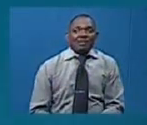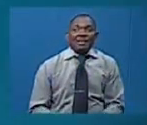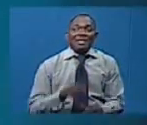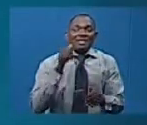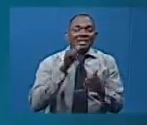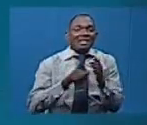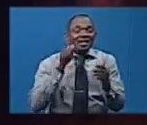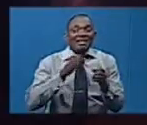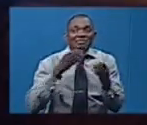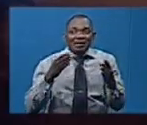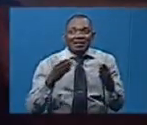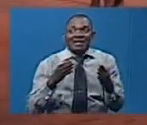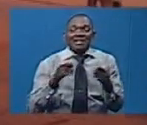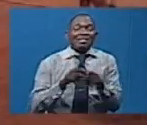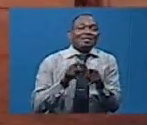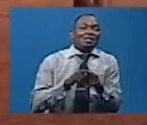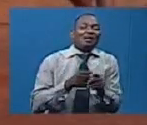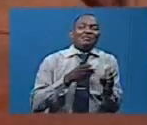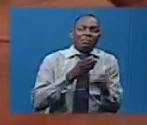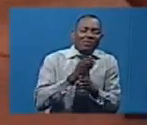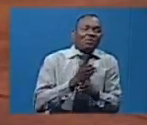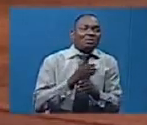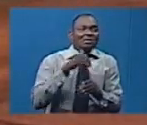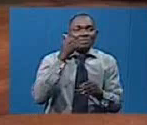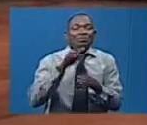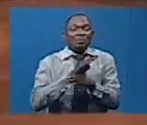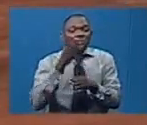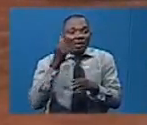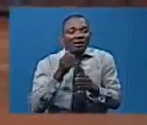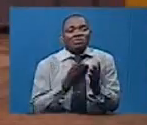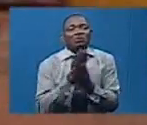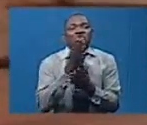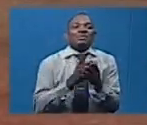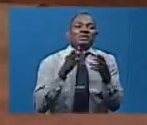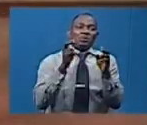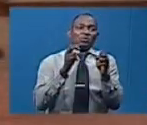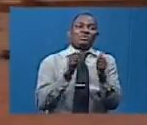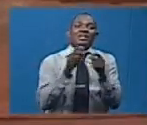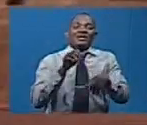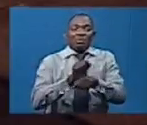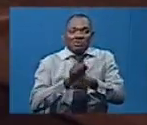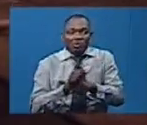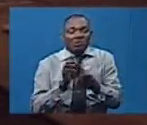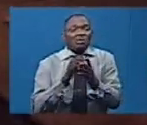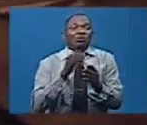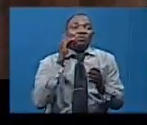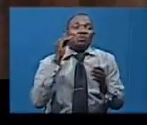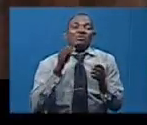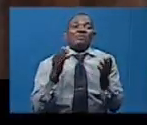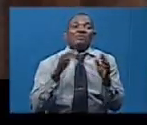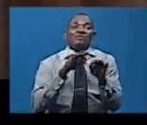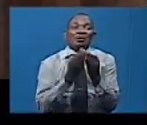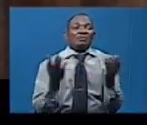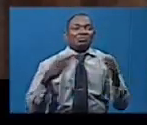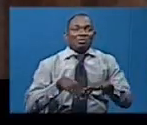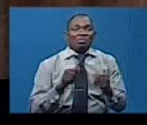Many girls, like our informants, are forced into prostitution by circumstances such as joblessness and broken homes, among